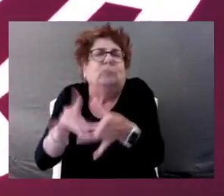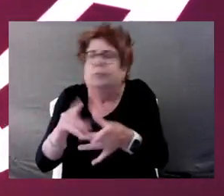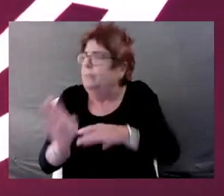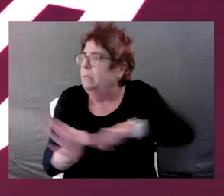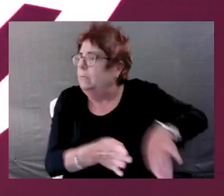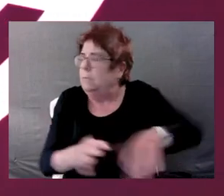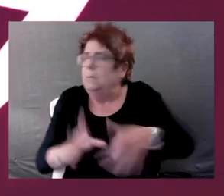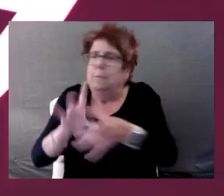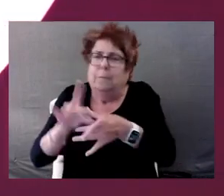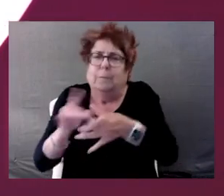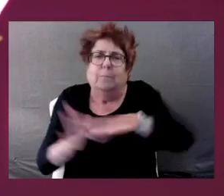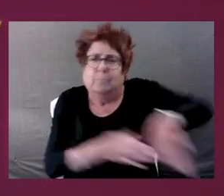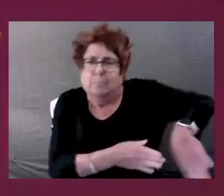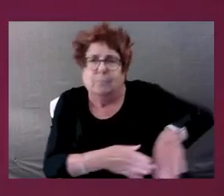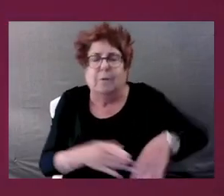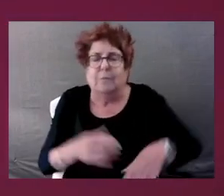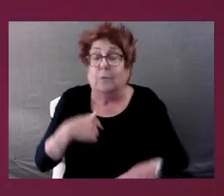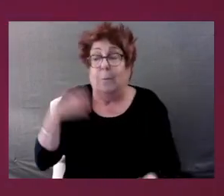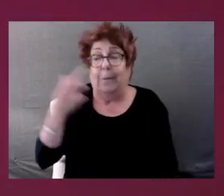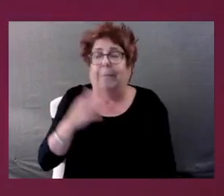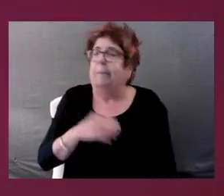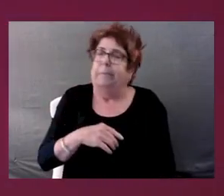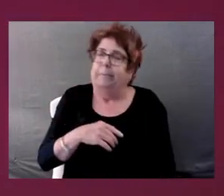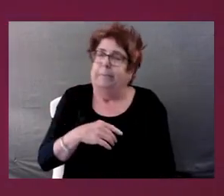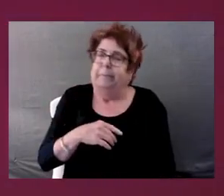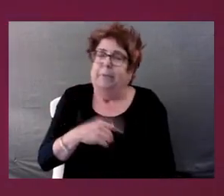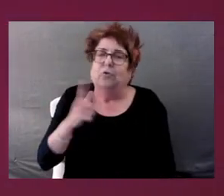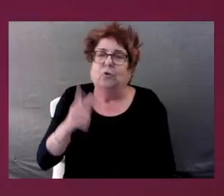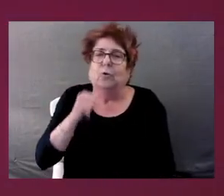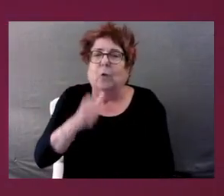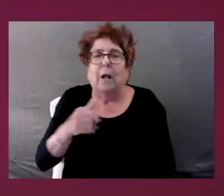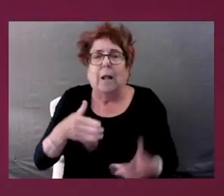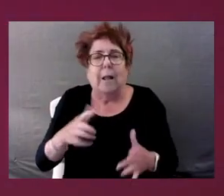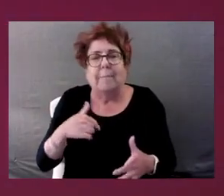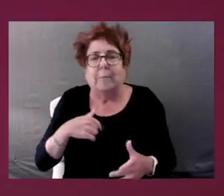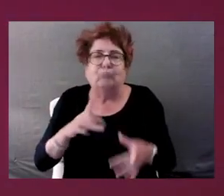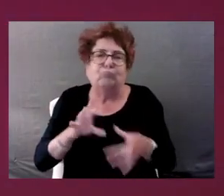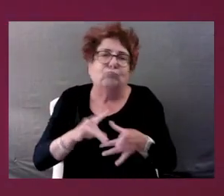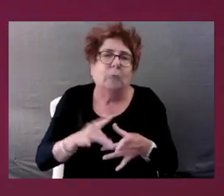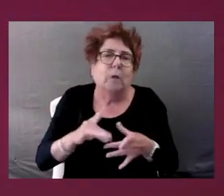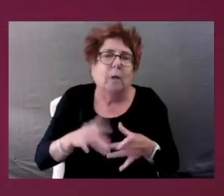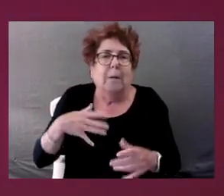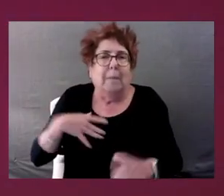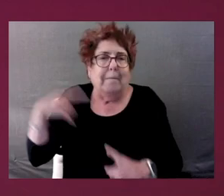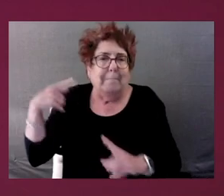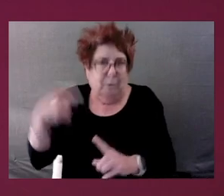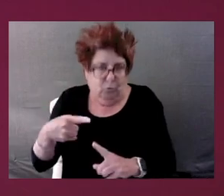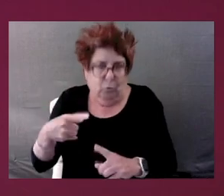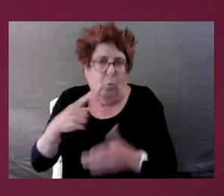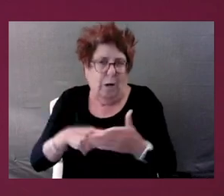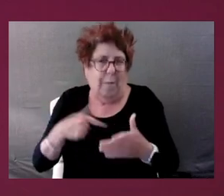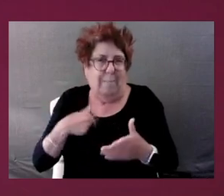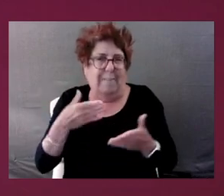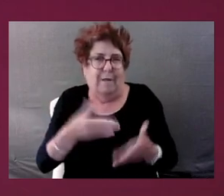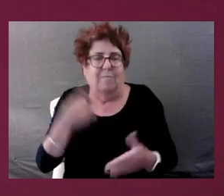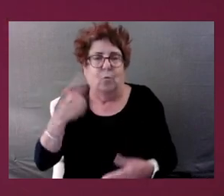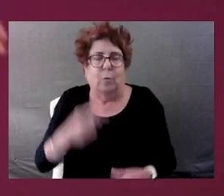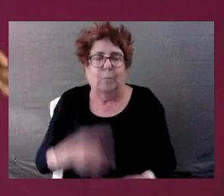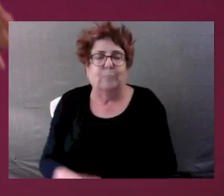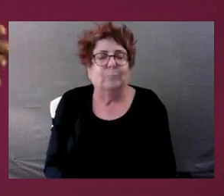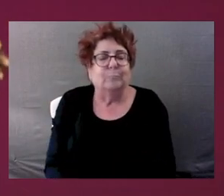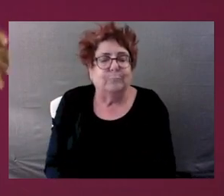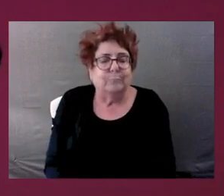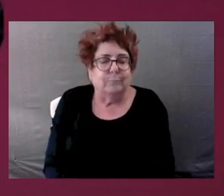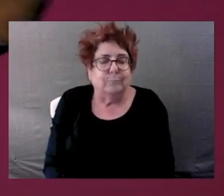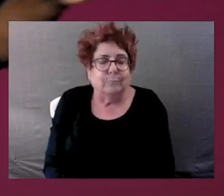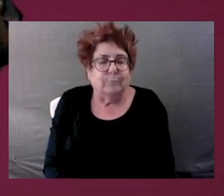I realized she was not going to let me talk about my mission of what I was there for, at least around signing this paper. So I did it a couple of days later. I said, I got to